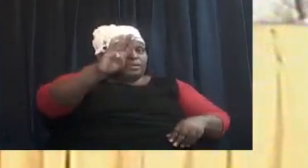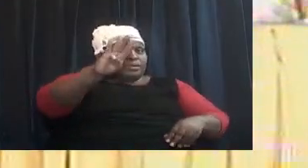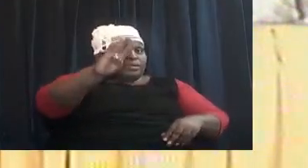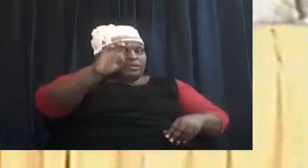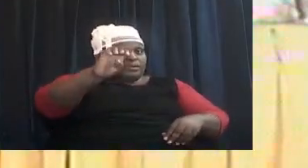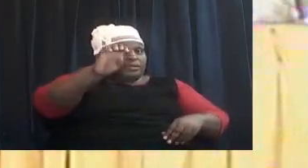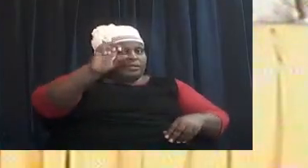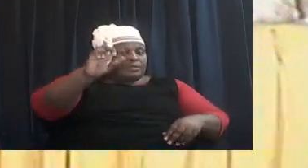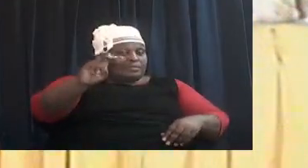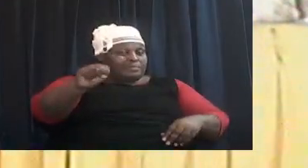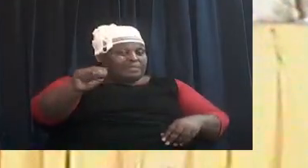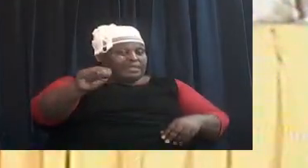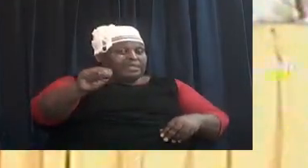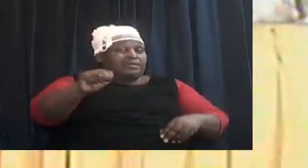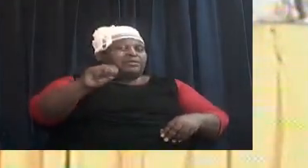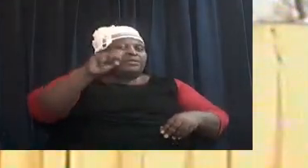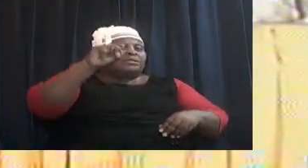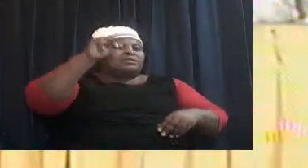And